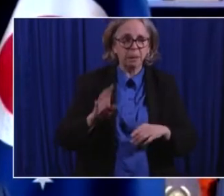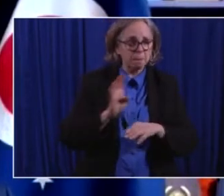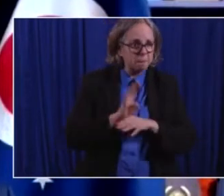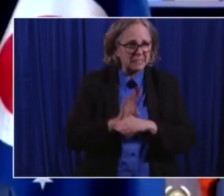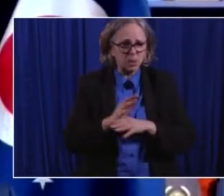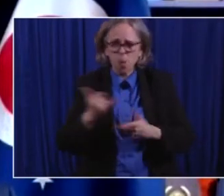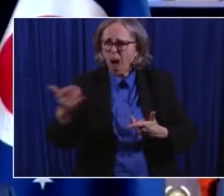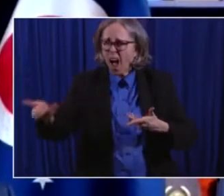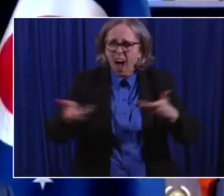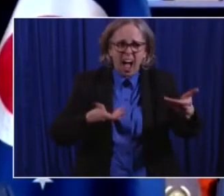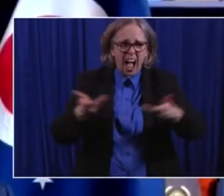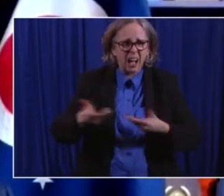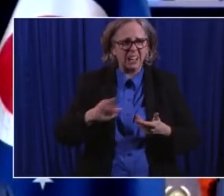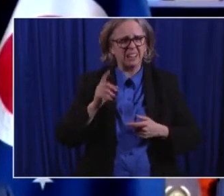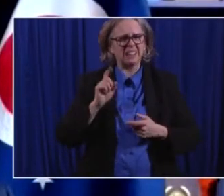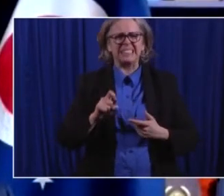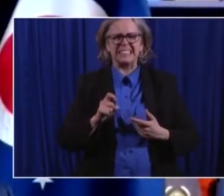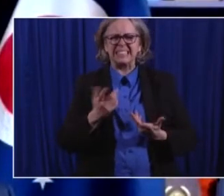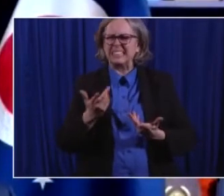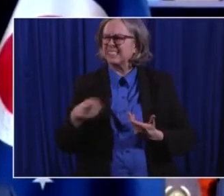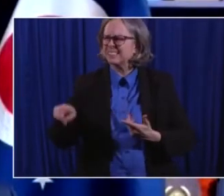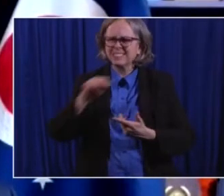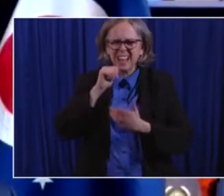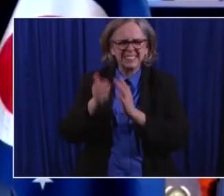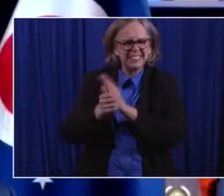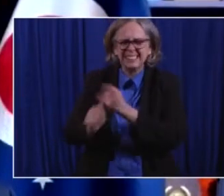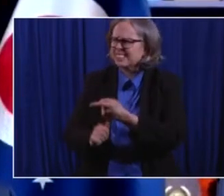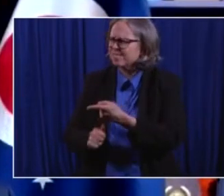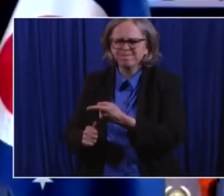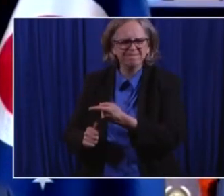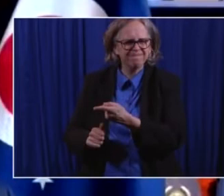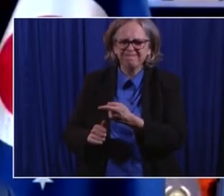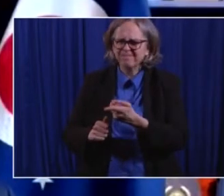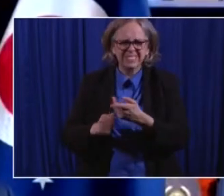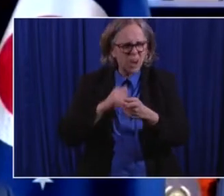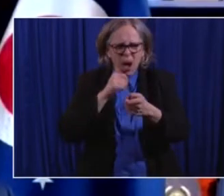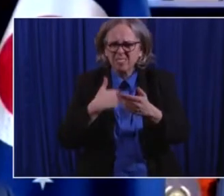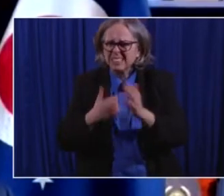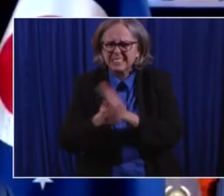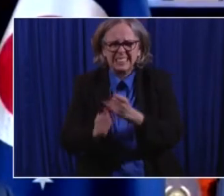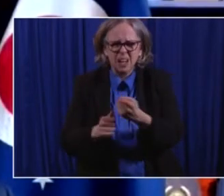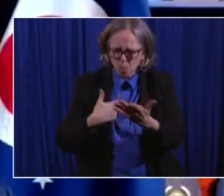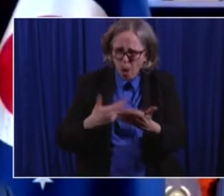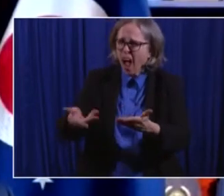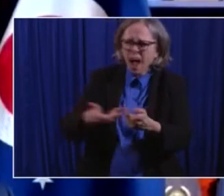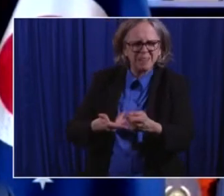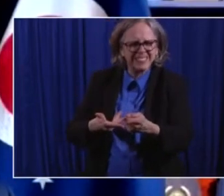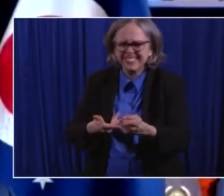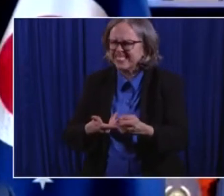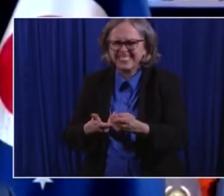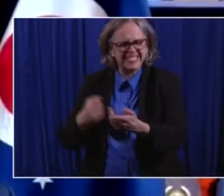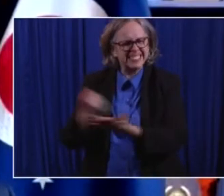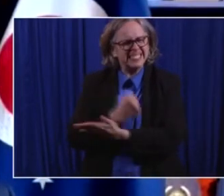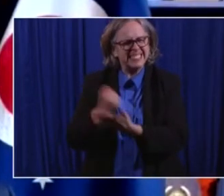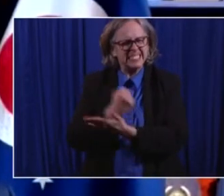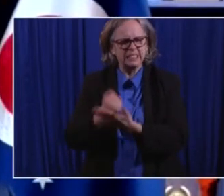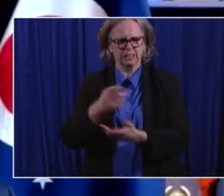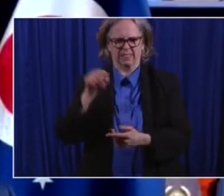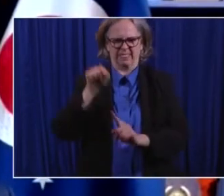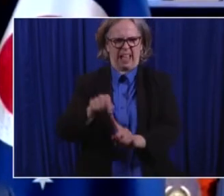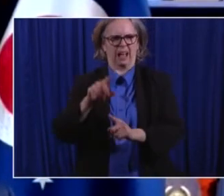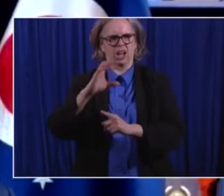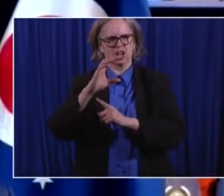booming, some businesses can't find enough talent. Let's help you get the skills that you need to go out and take advantage of